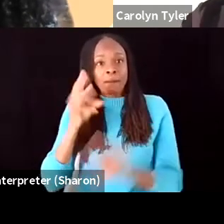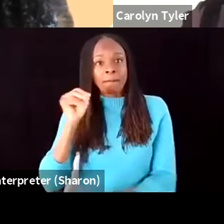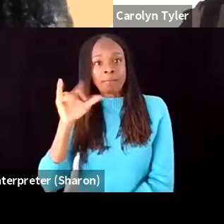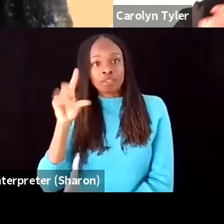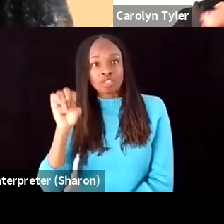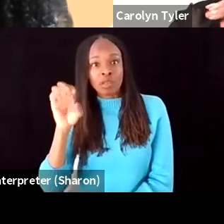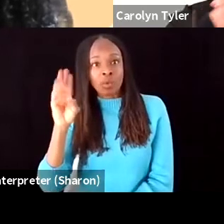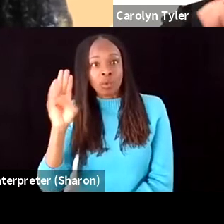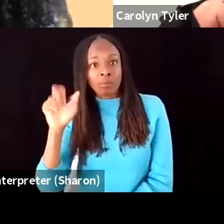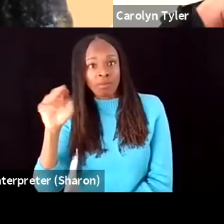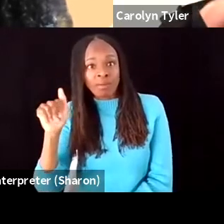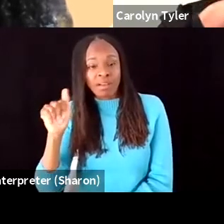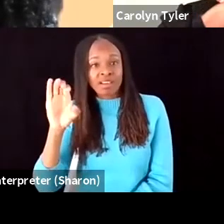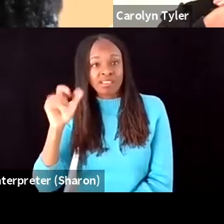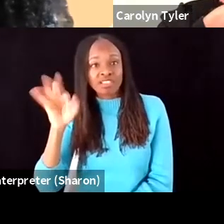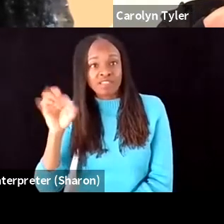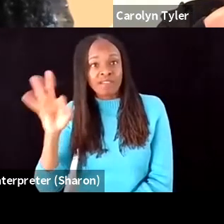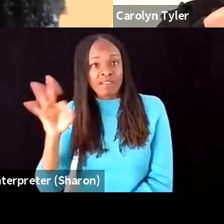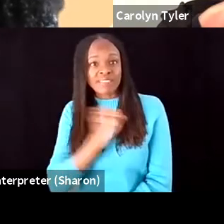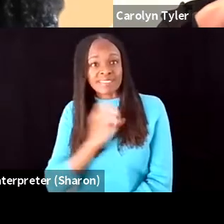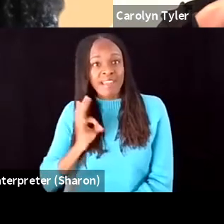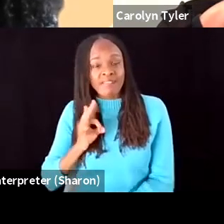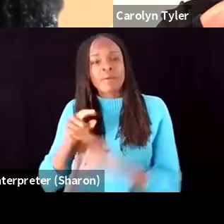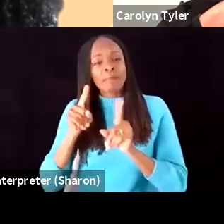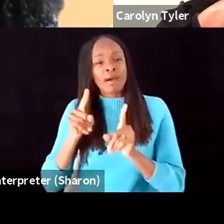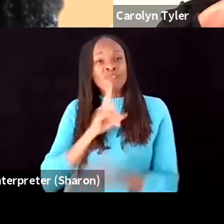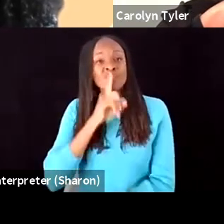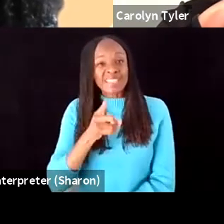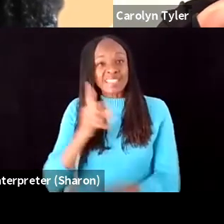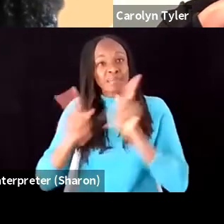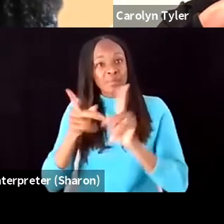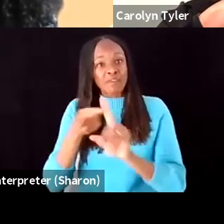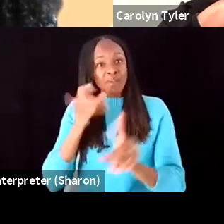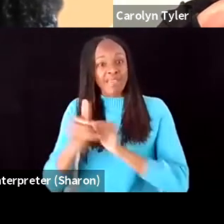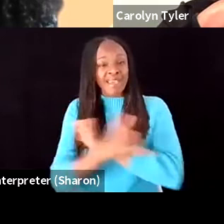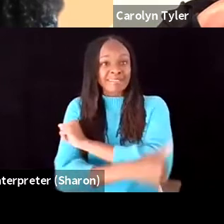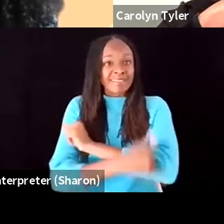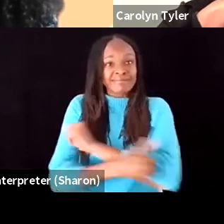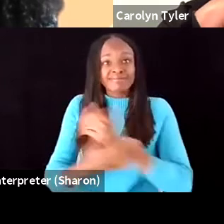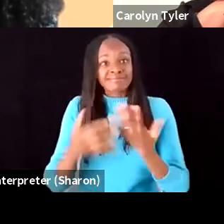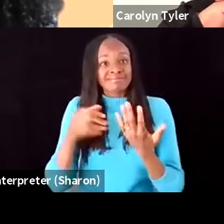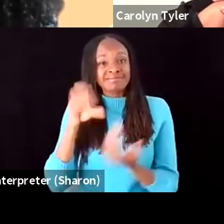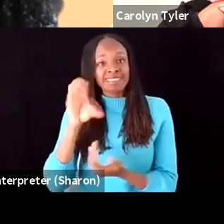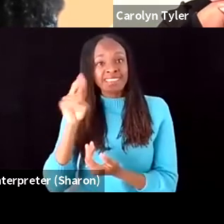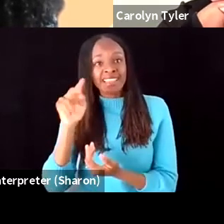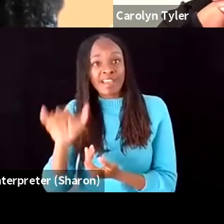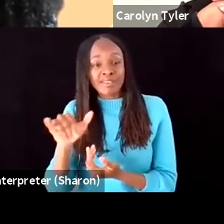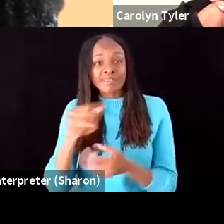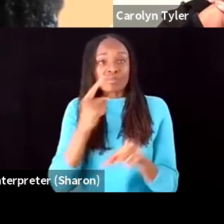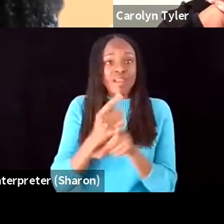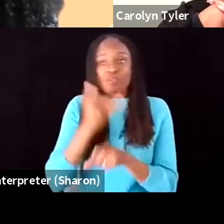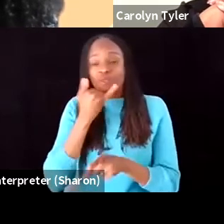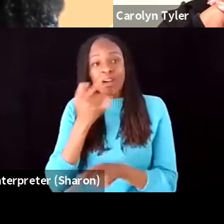the reality is the people of the county, right or wrong, agree with her